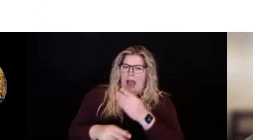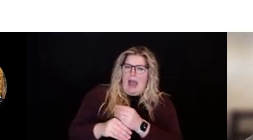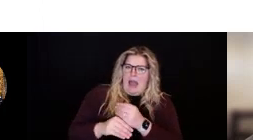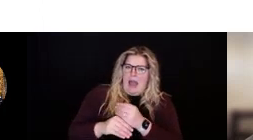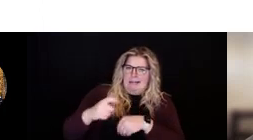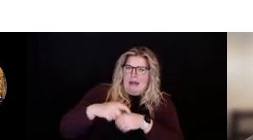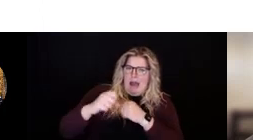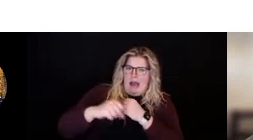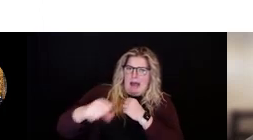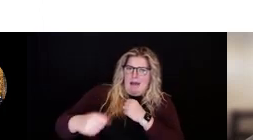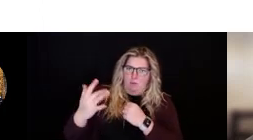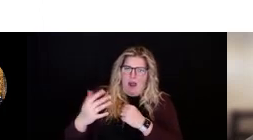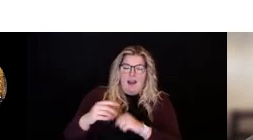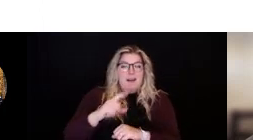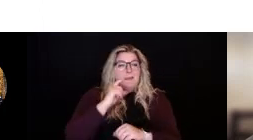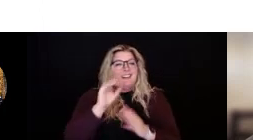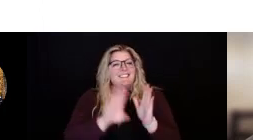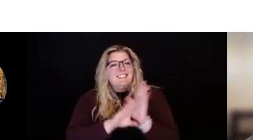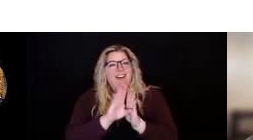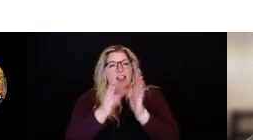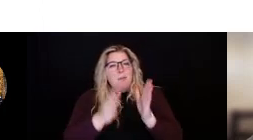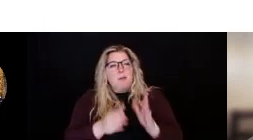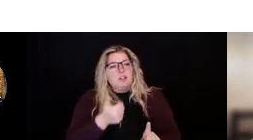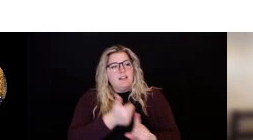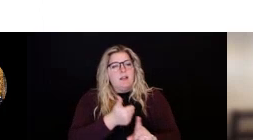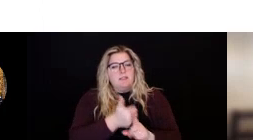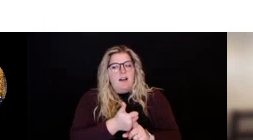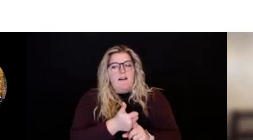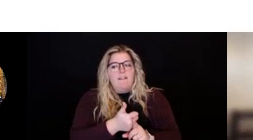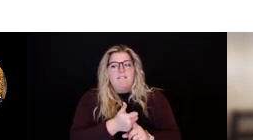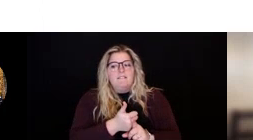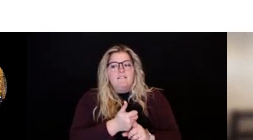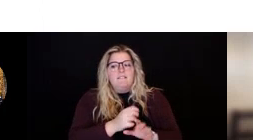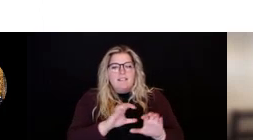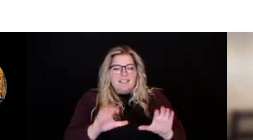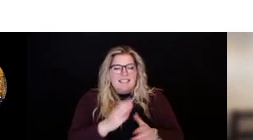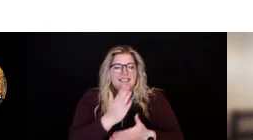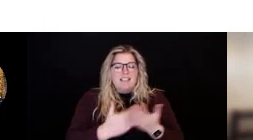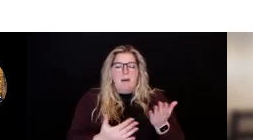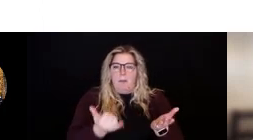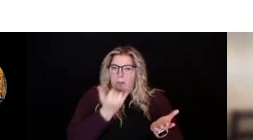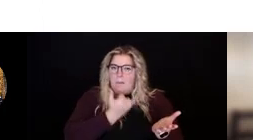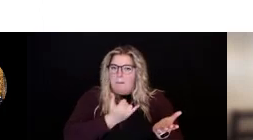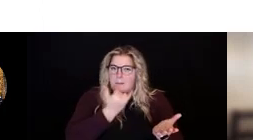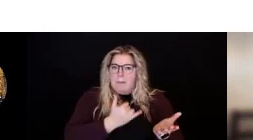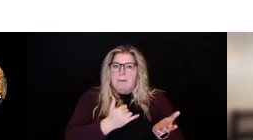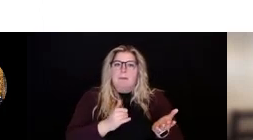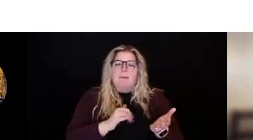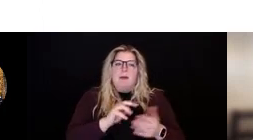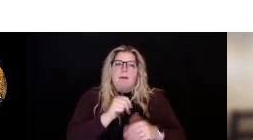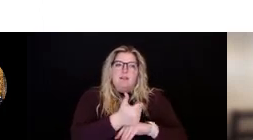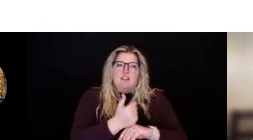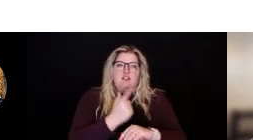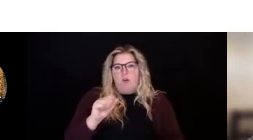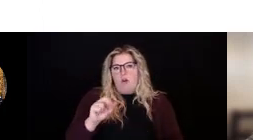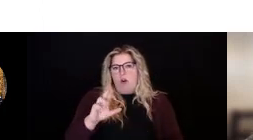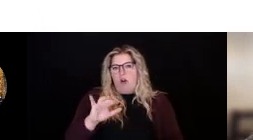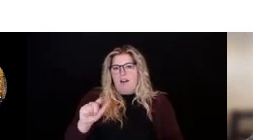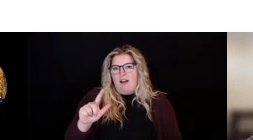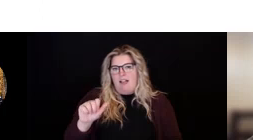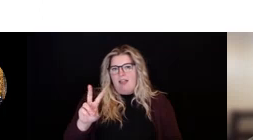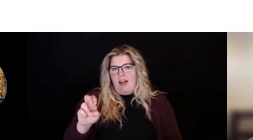the developers went through a couple of incorrect or flawed implementations of the ARIA Live attribute that